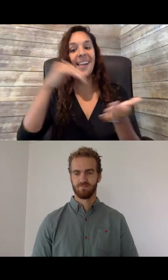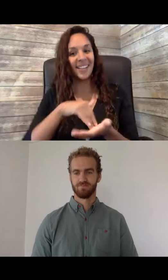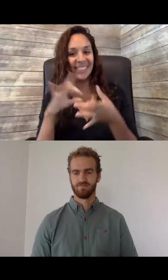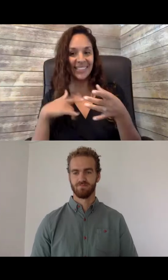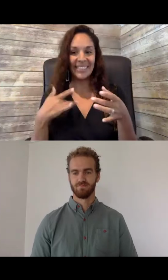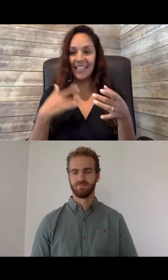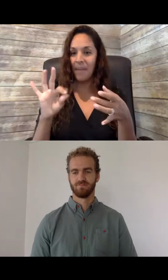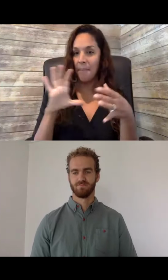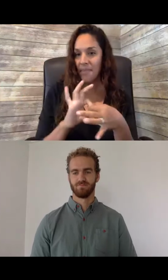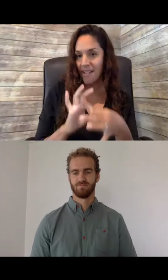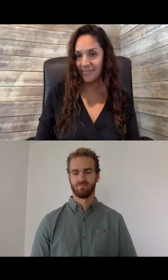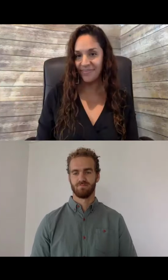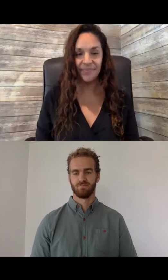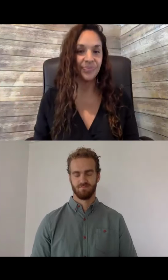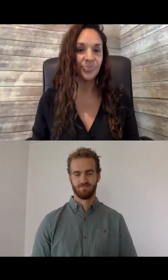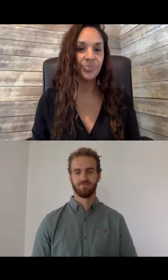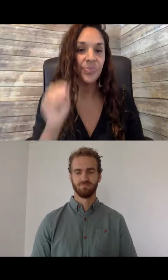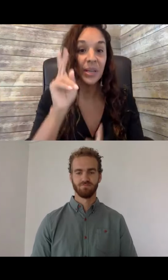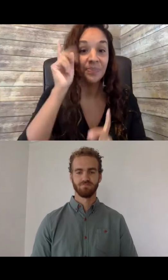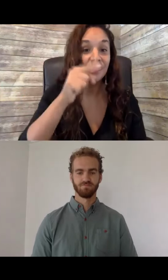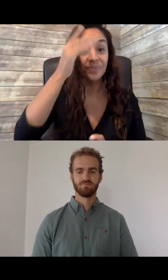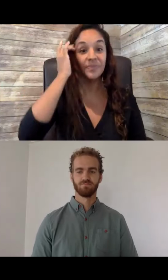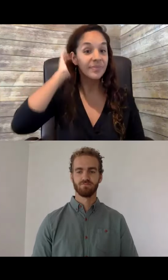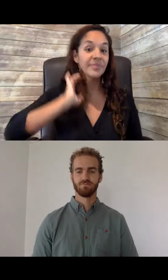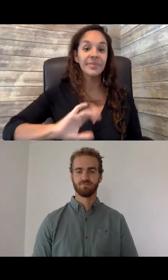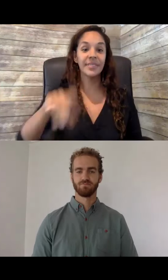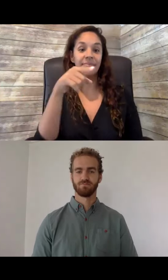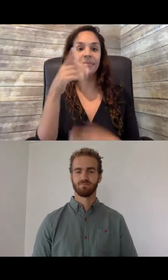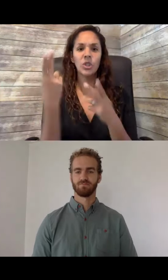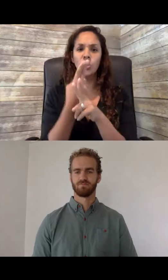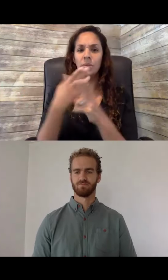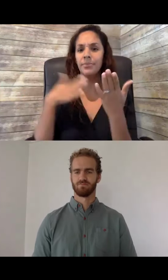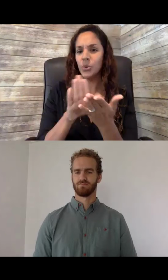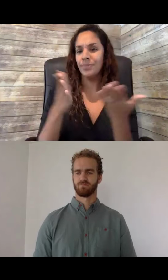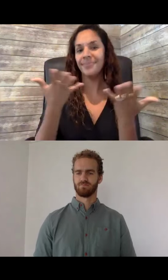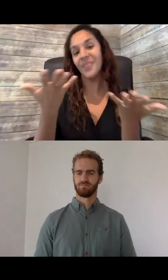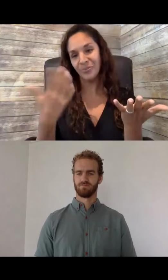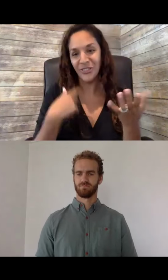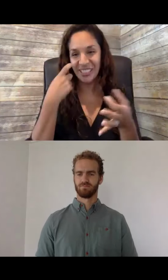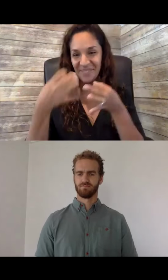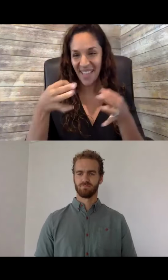it reflects what our kids are. So that way our kids have that sense of belonging.